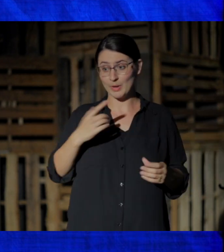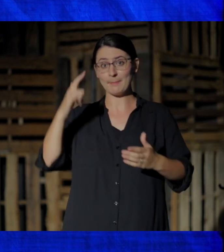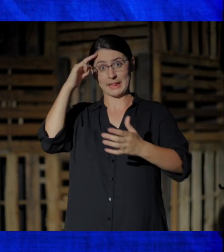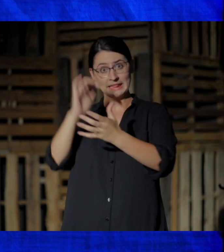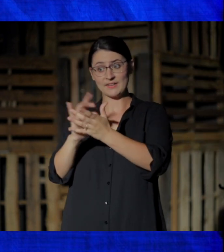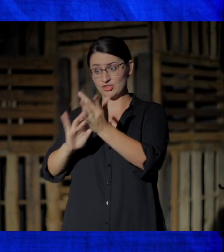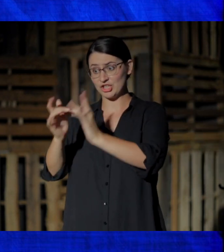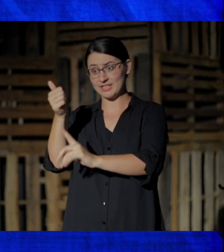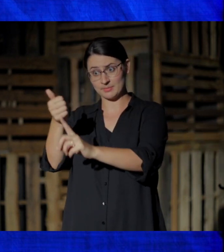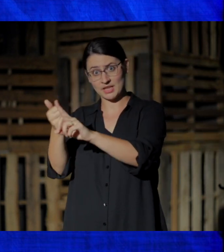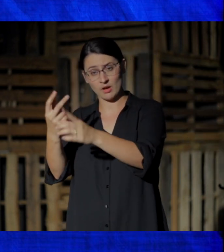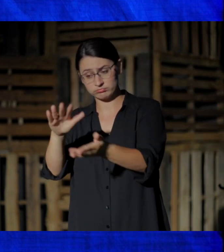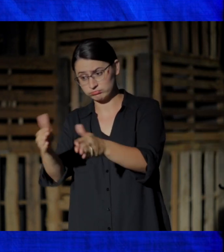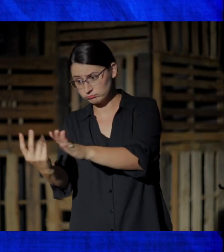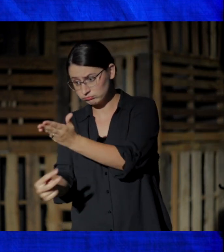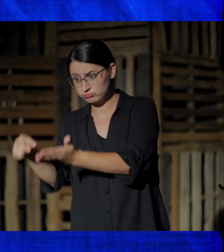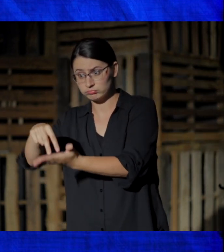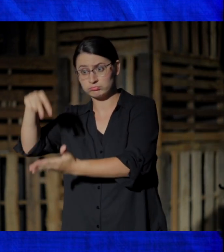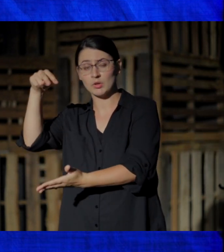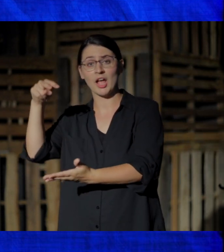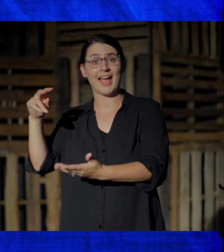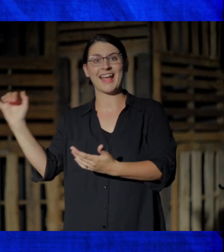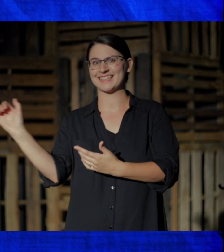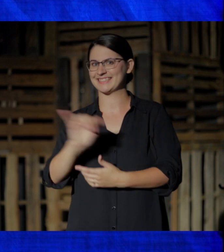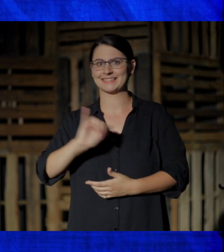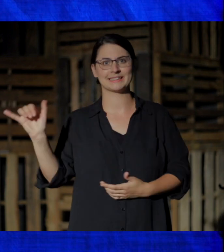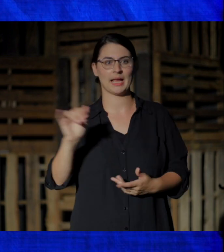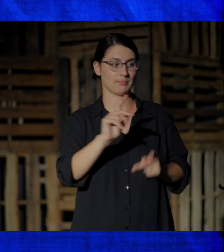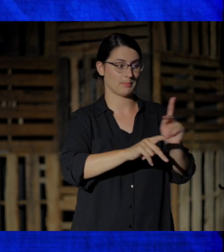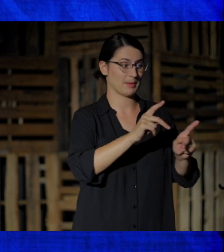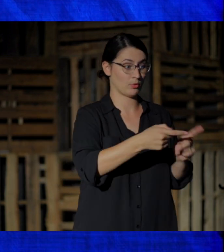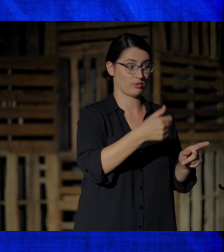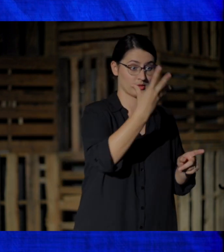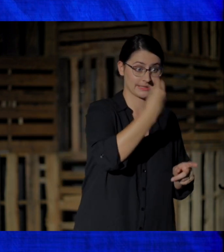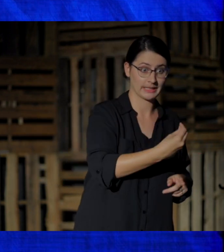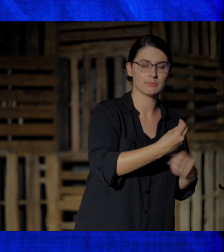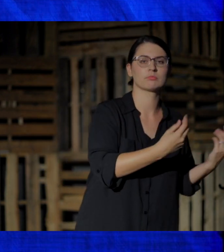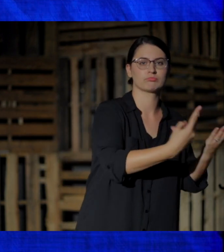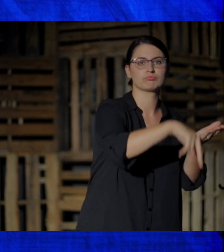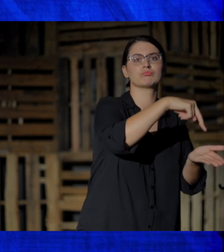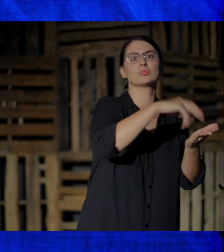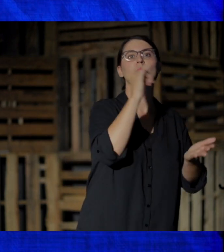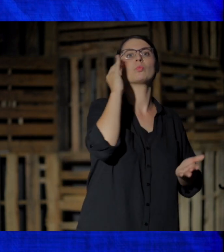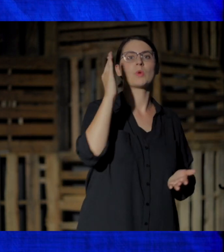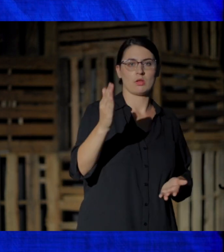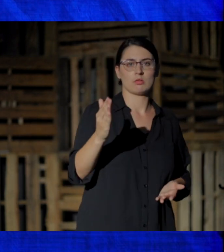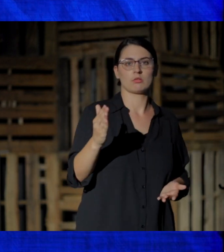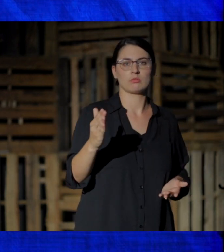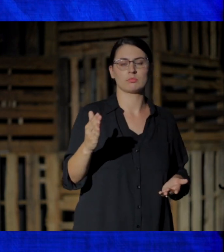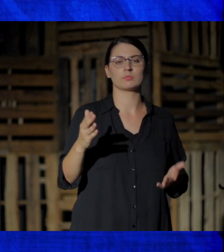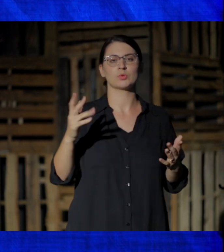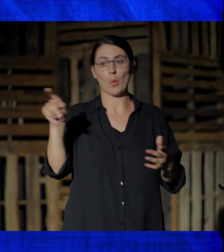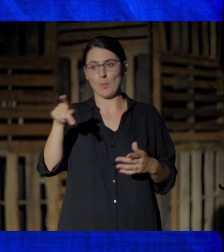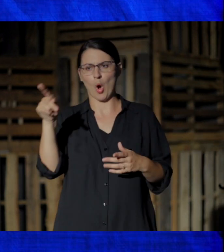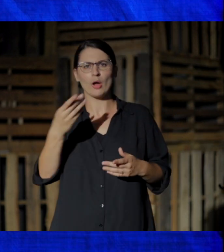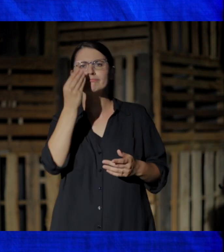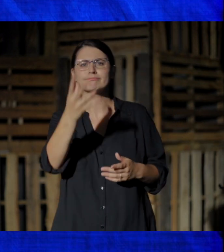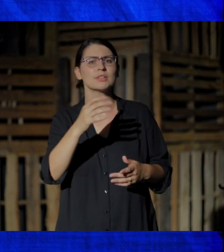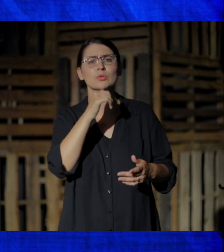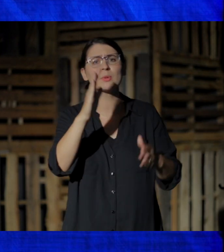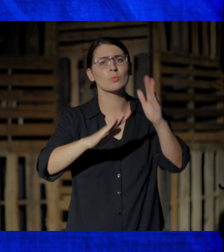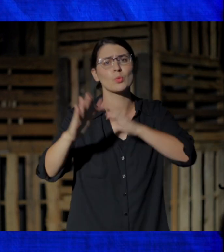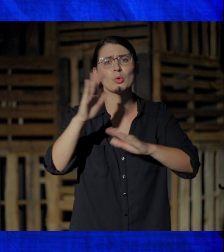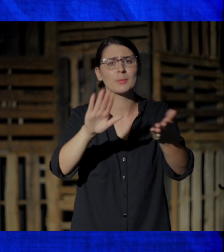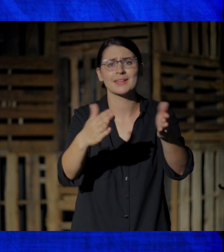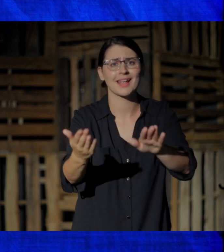so through Jesus, God will bring with him those who've fallen asleep. So he goes, look, I don't want you to be worried here about